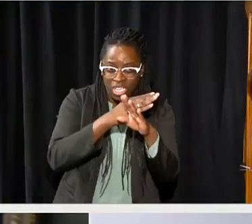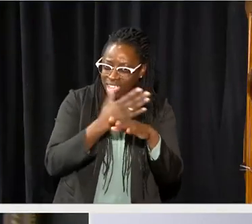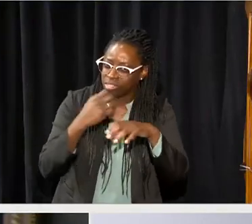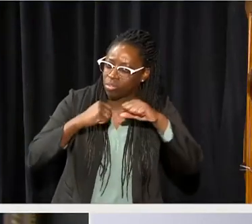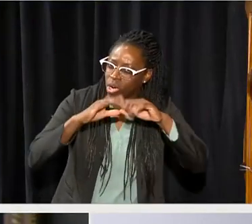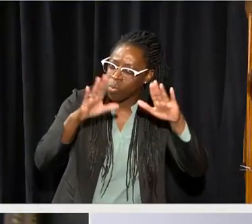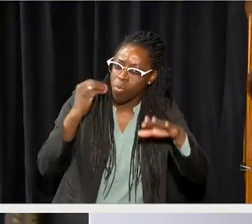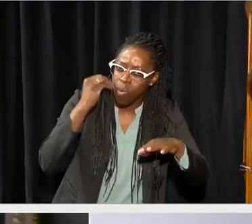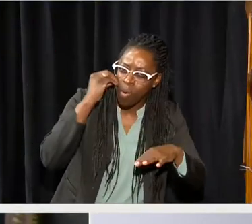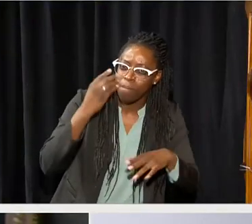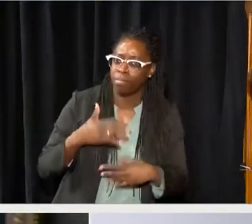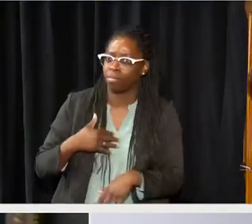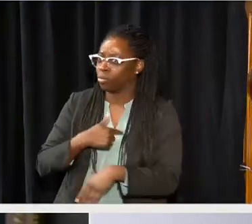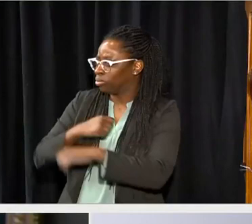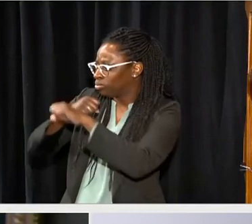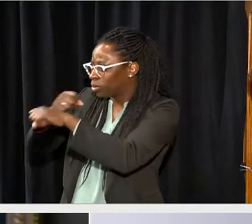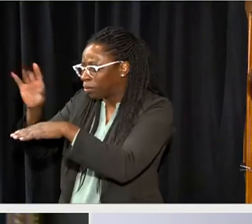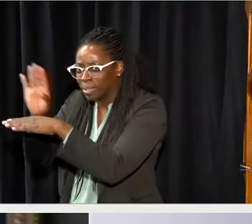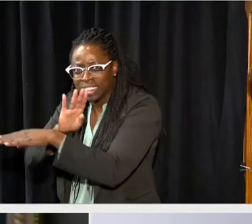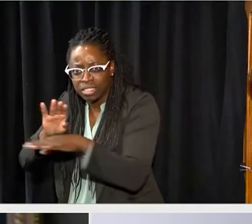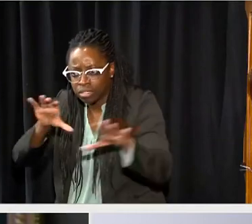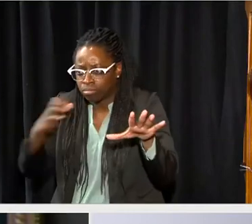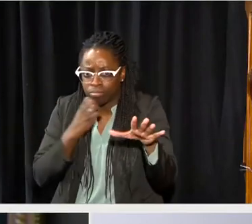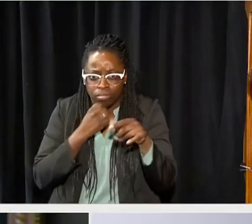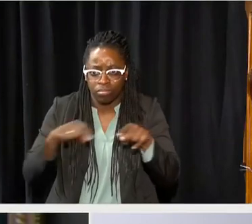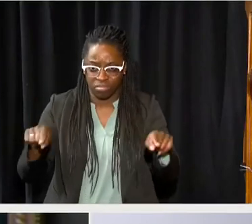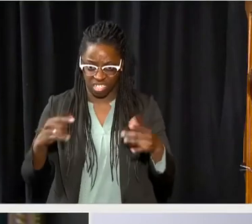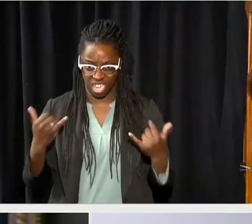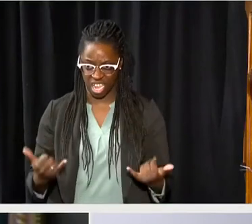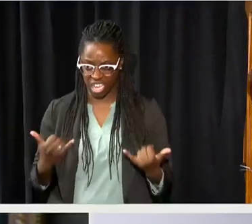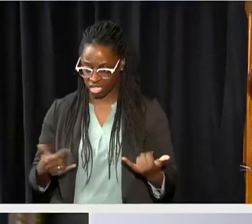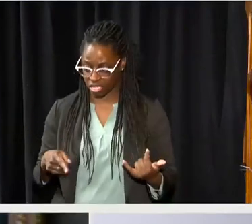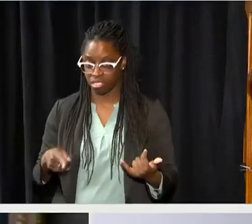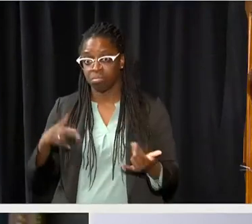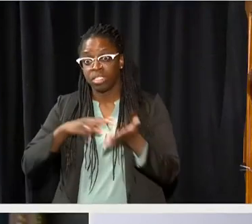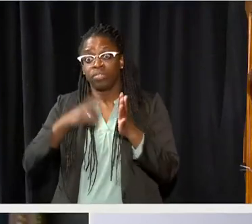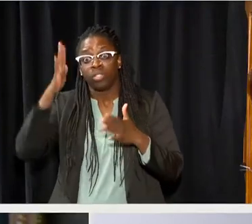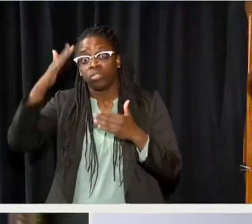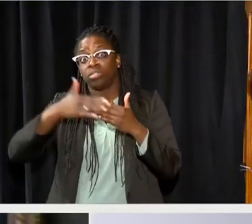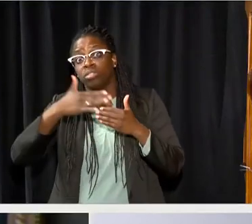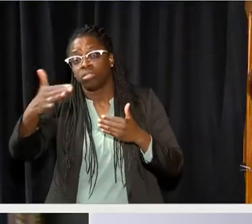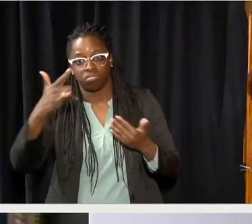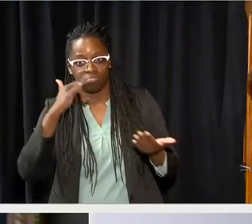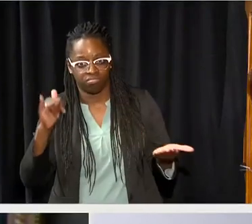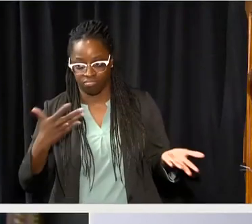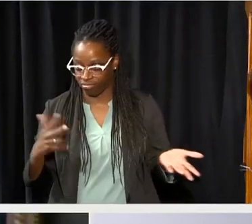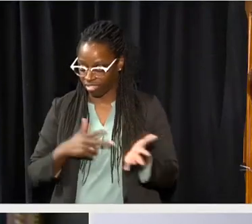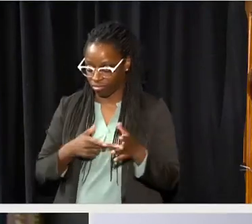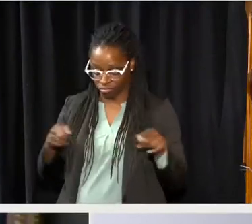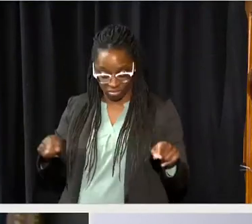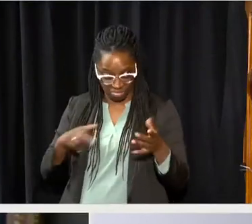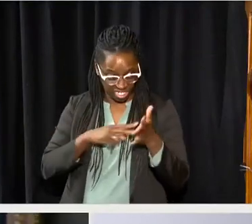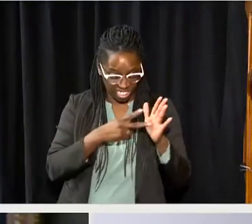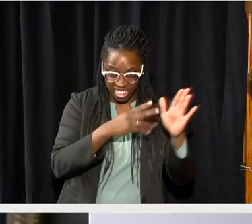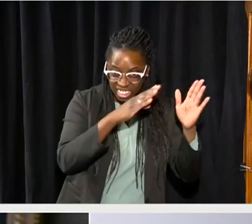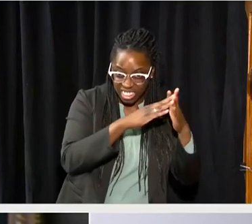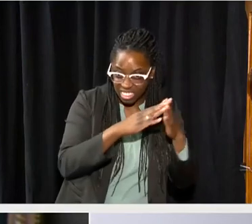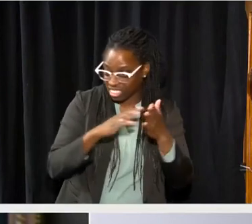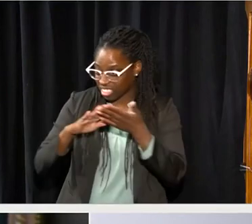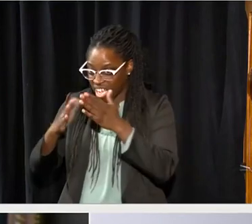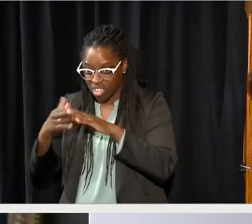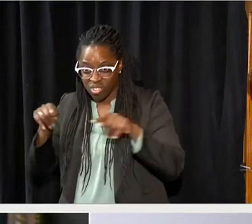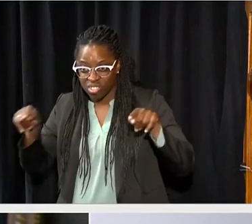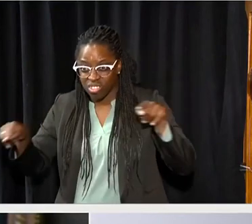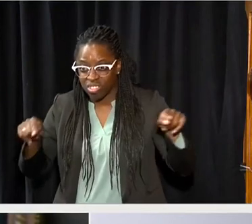protect our businesses for the long term and right now. Our communities need help. Our residents deserve a